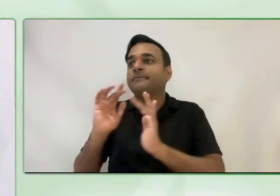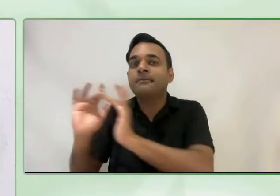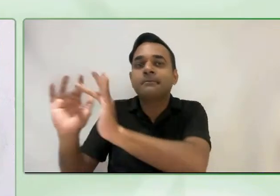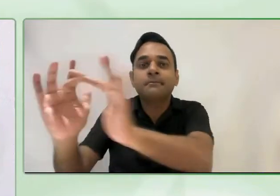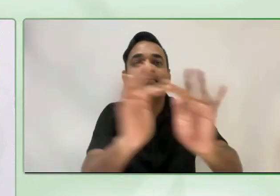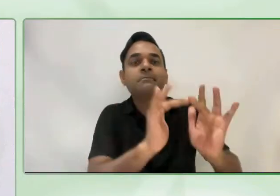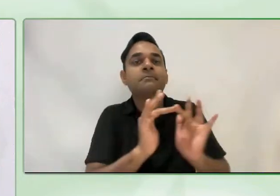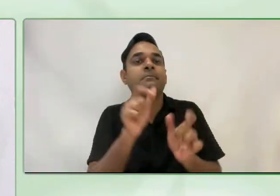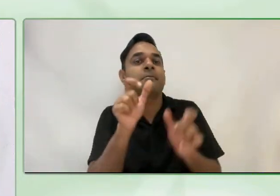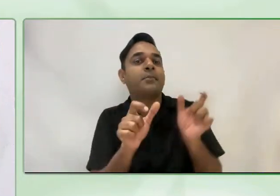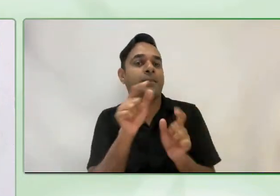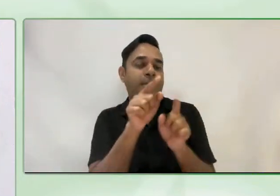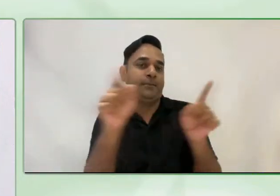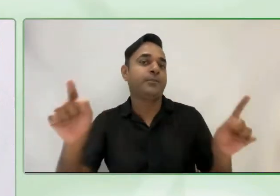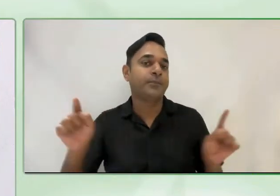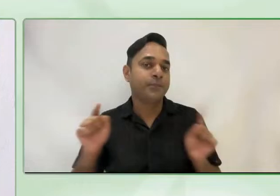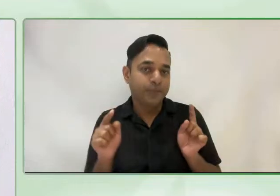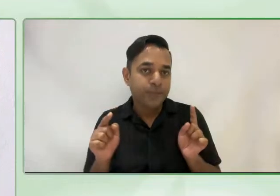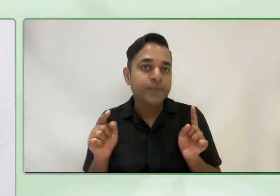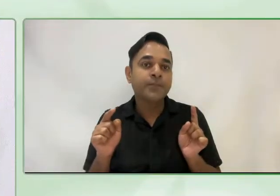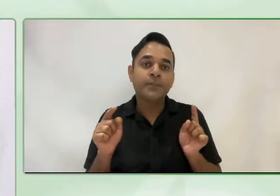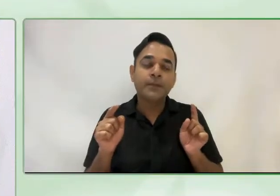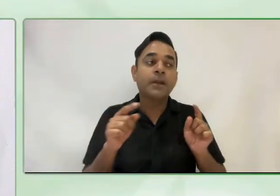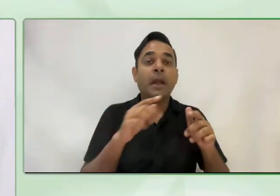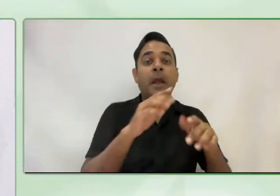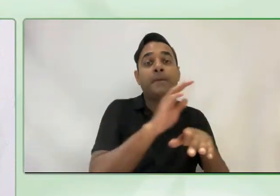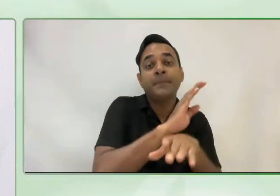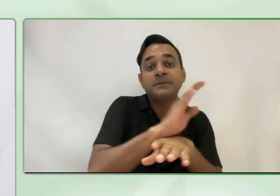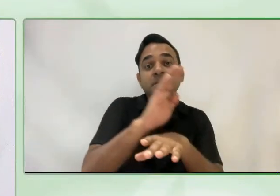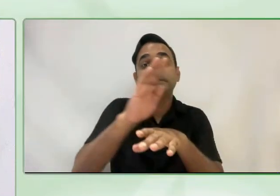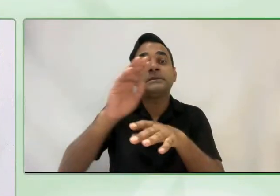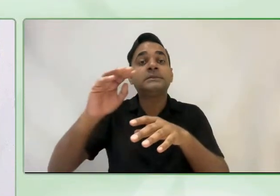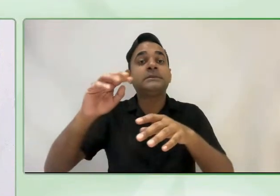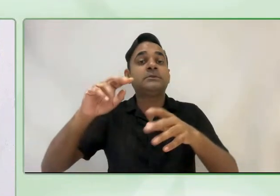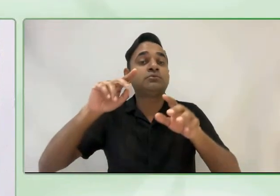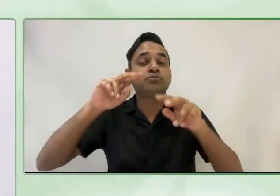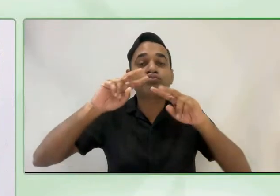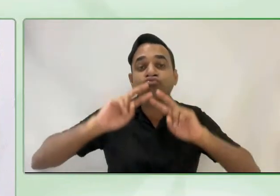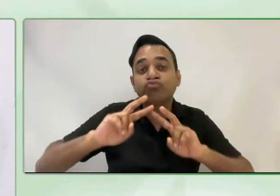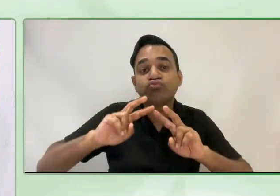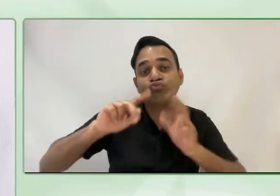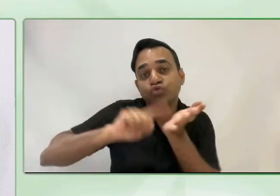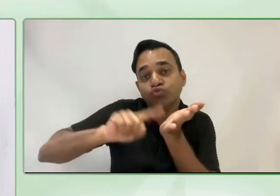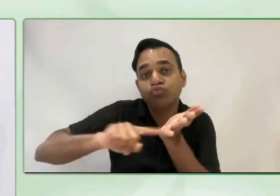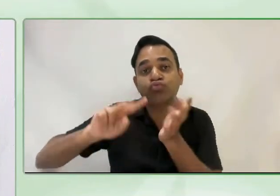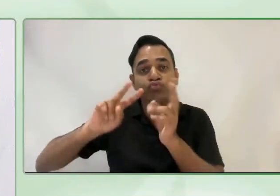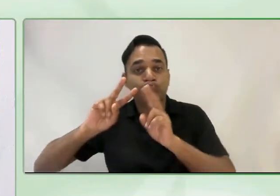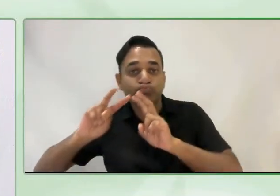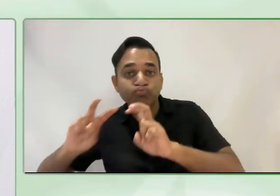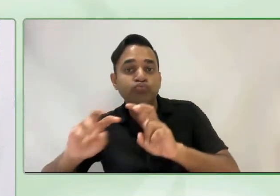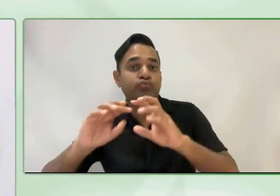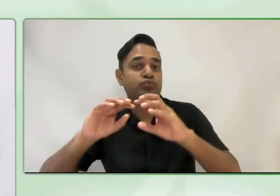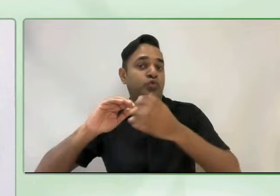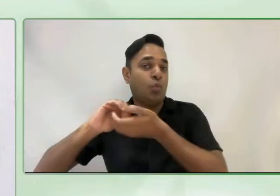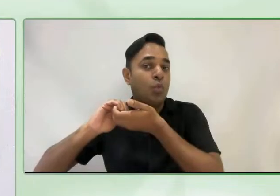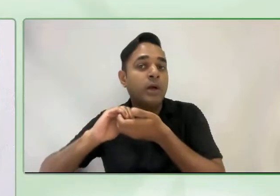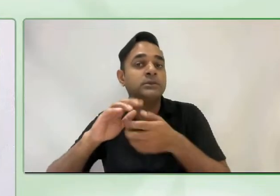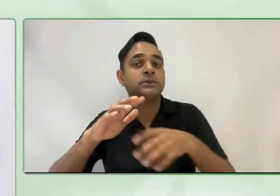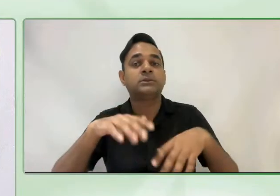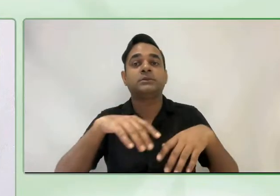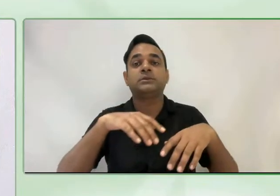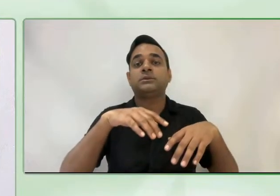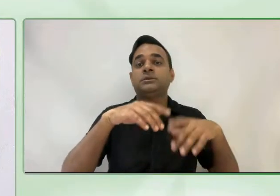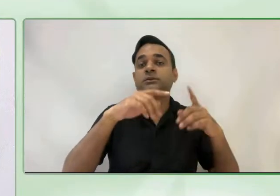for pilot projects, for example, and for testing. And one of these organizations is Access Austria,